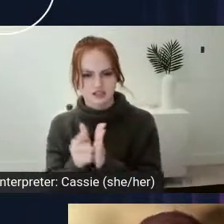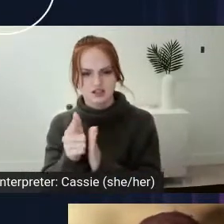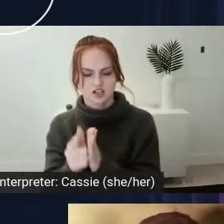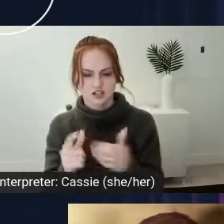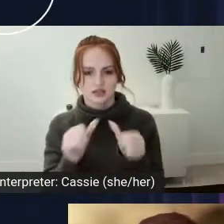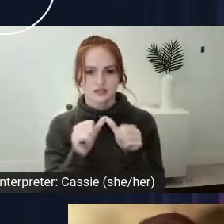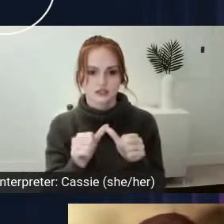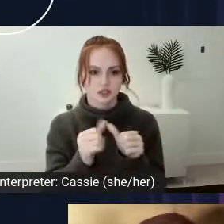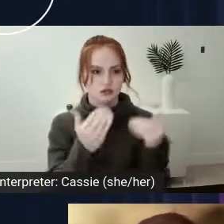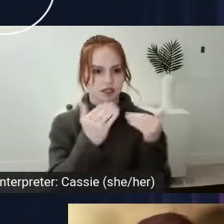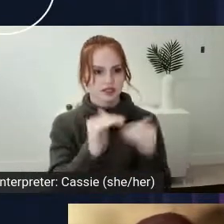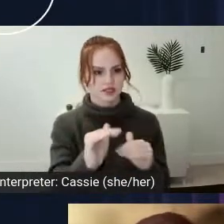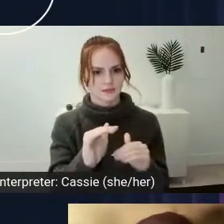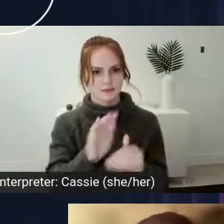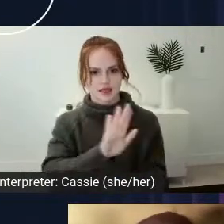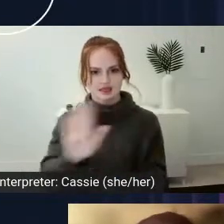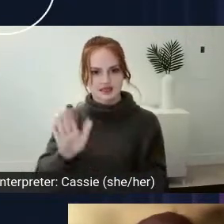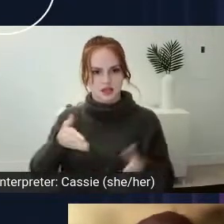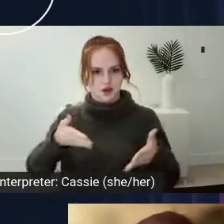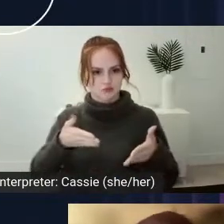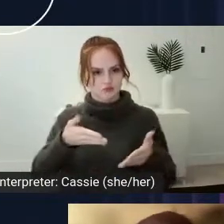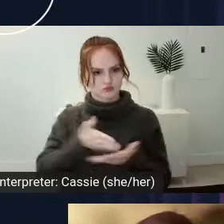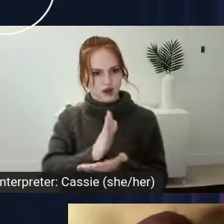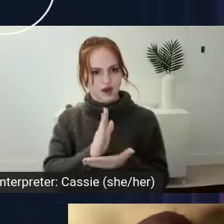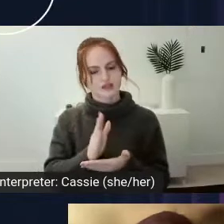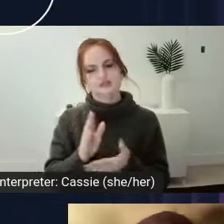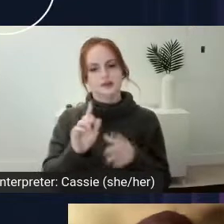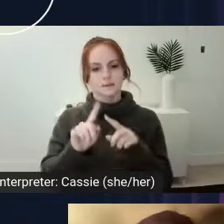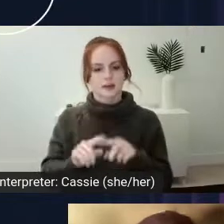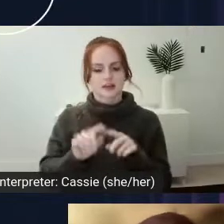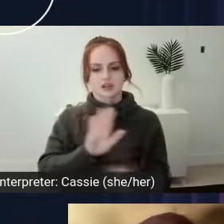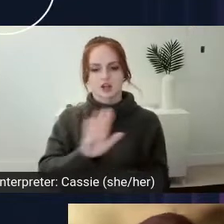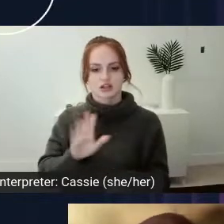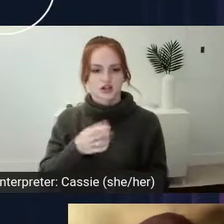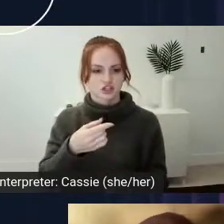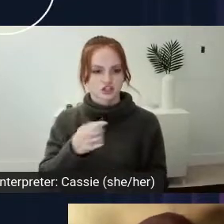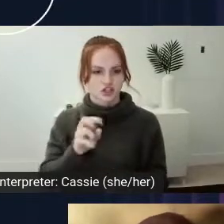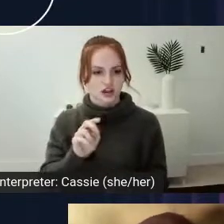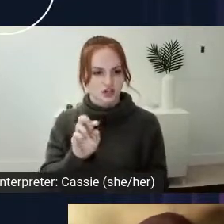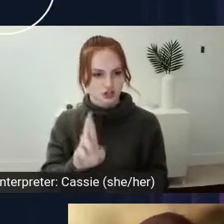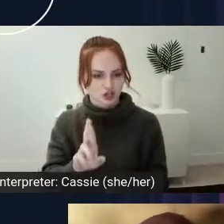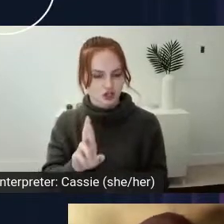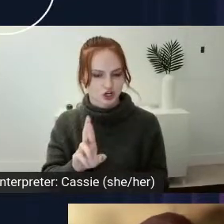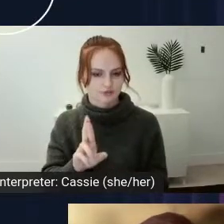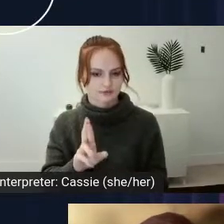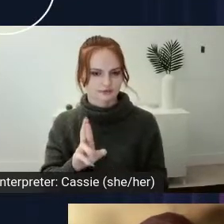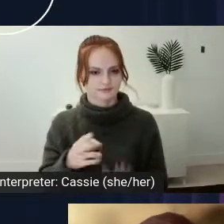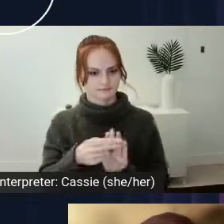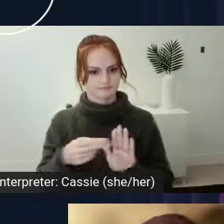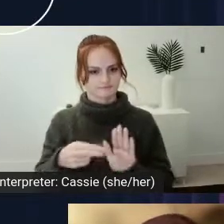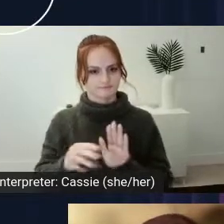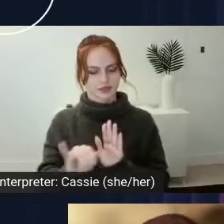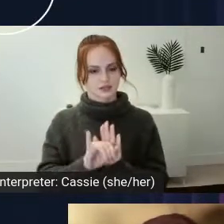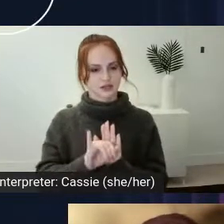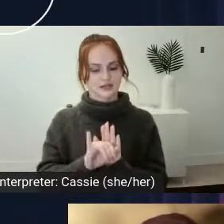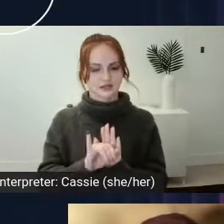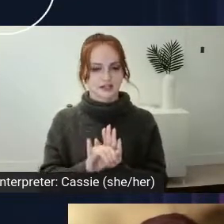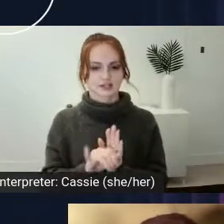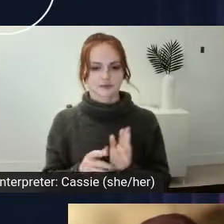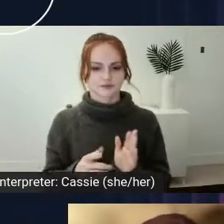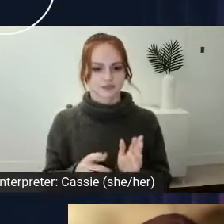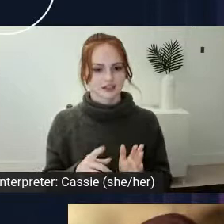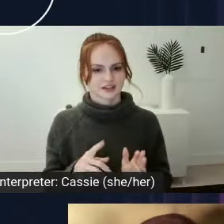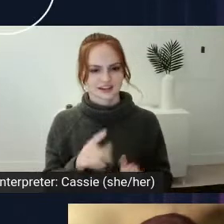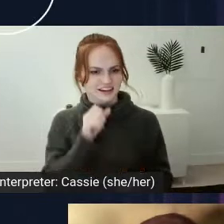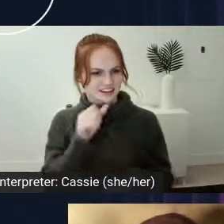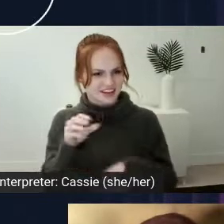people based on their gender identity and expression that literally harms no one. And that people continue to provide medical care to